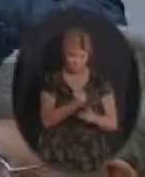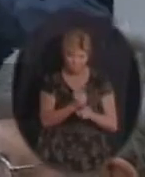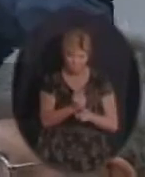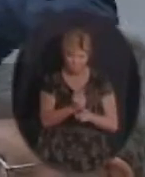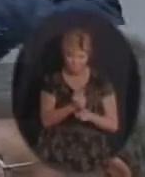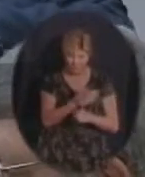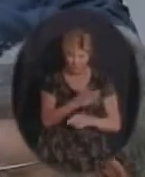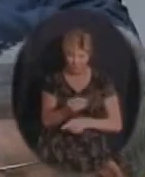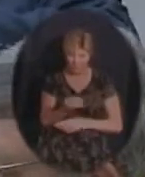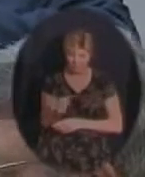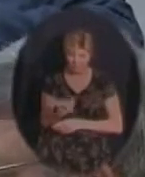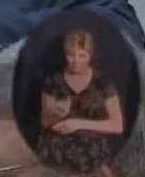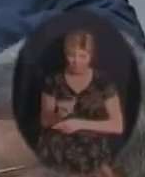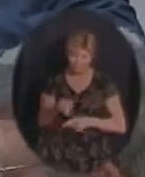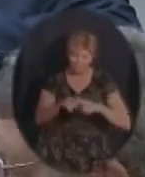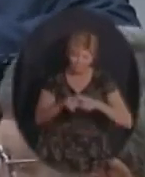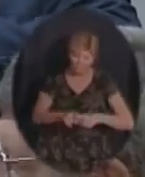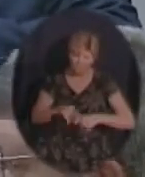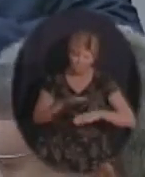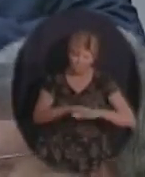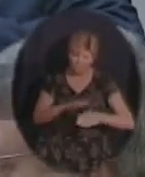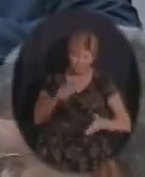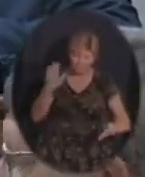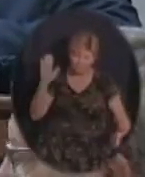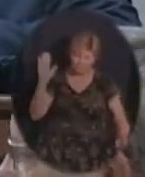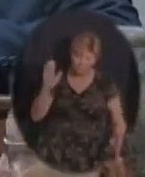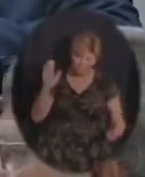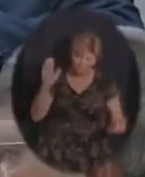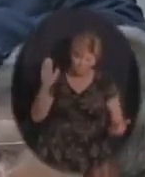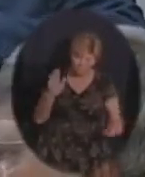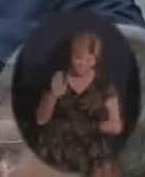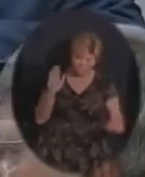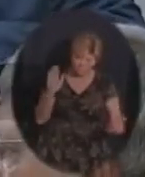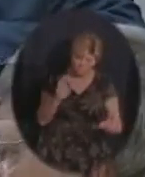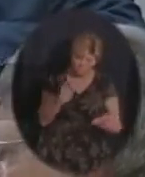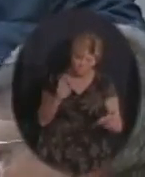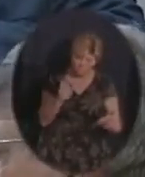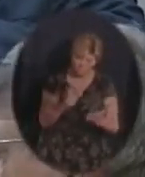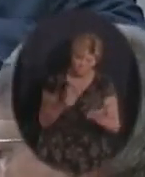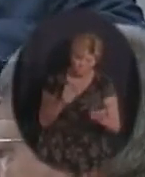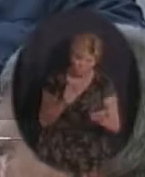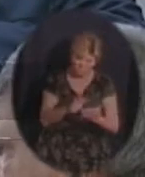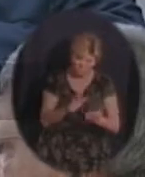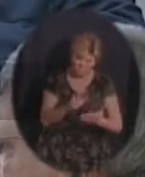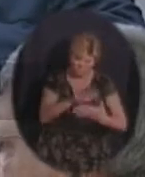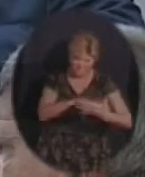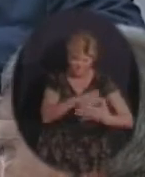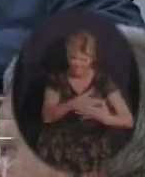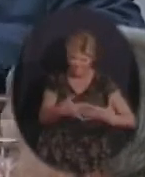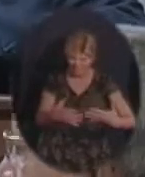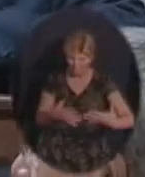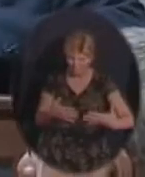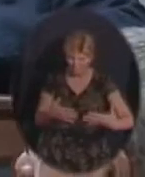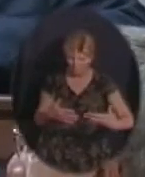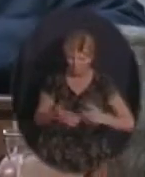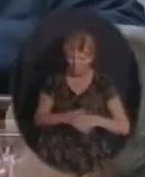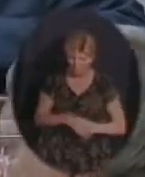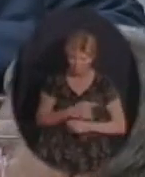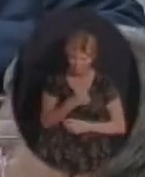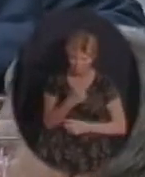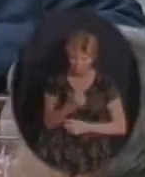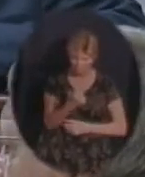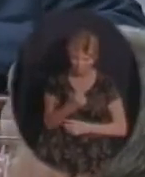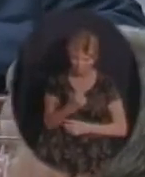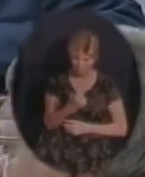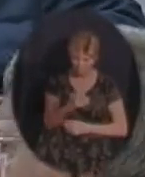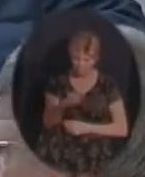a reducing schedule based on the premium of the individual account. In this case, we had one, in fact, the incumbent. Anything over